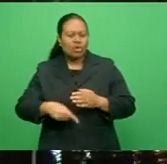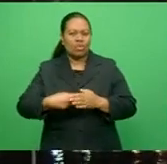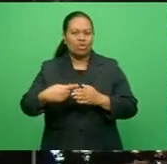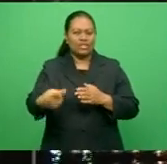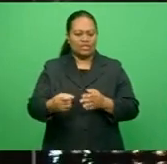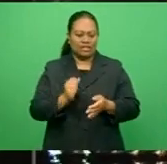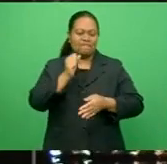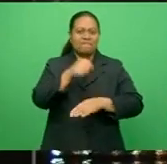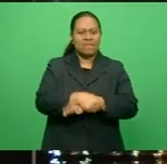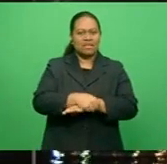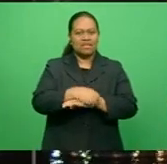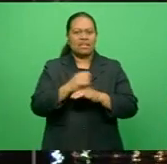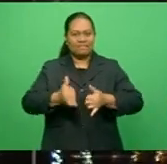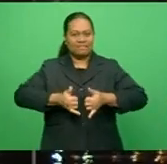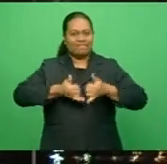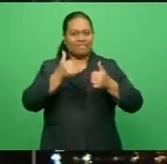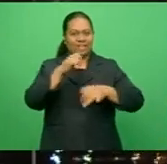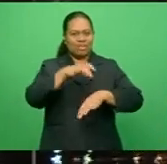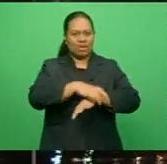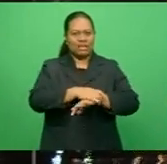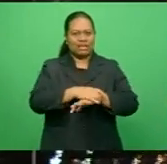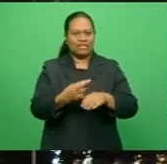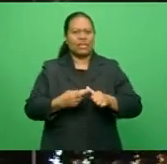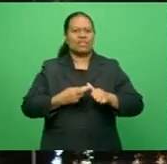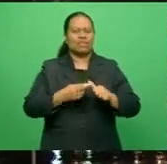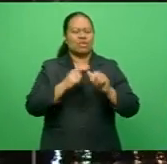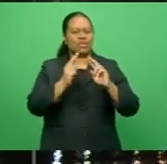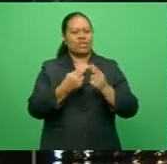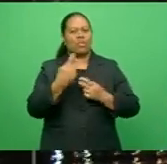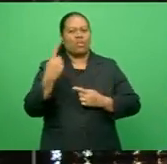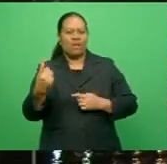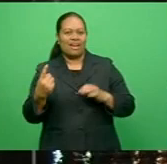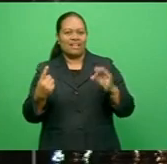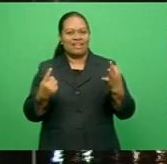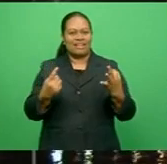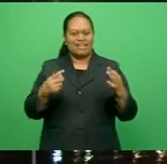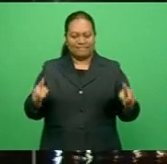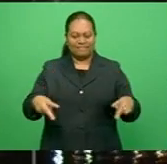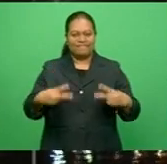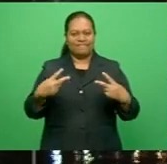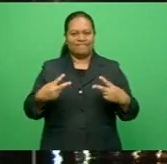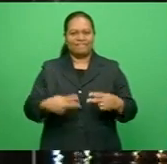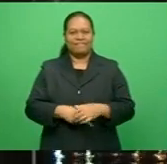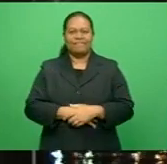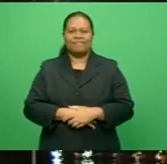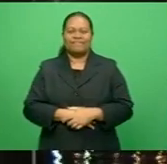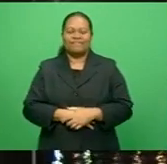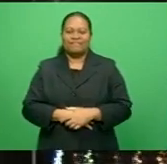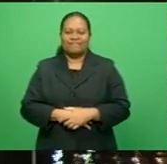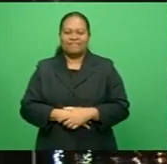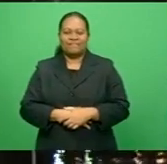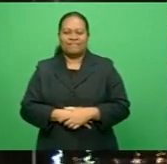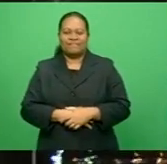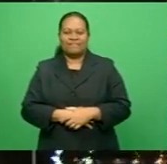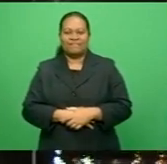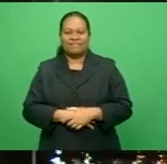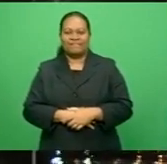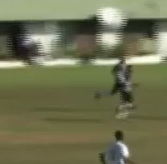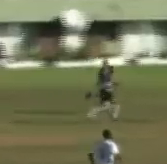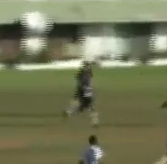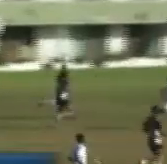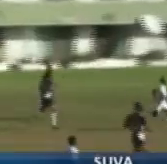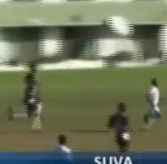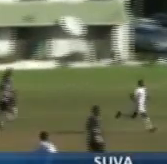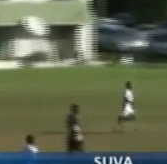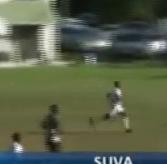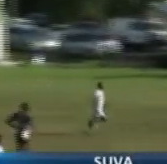beating defending champions Police Special Response Unit 1-0 in the semi-final. Tale Matairikula again with this report.